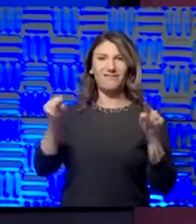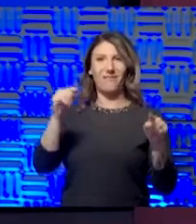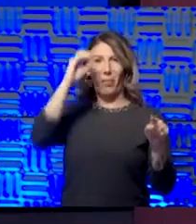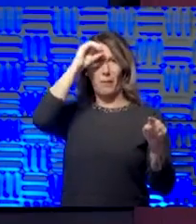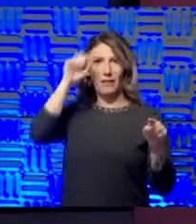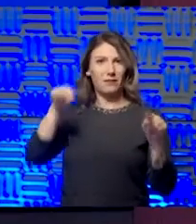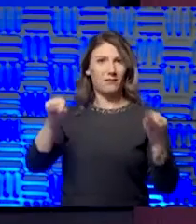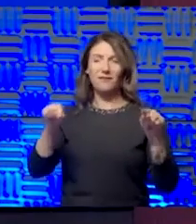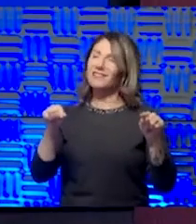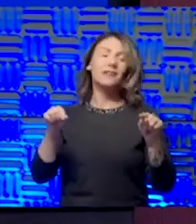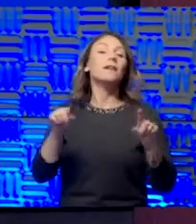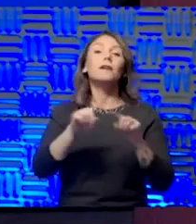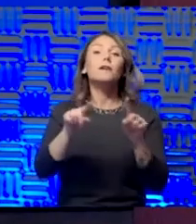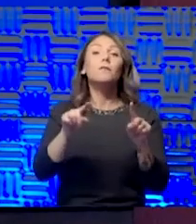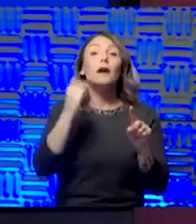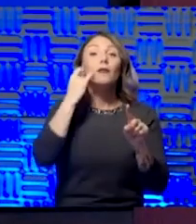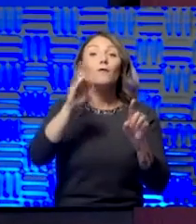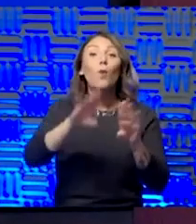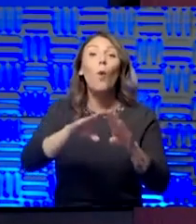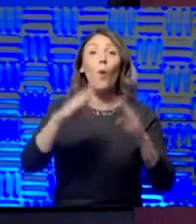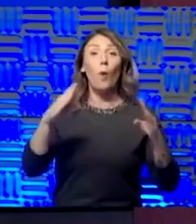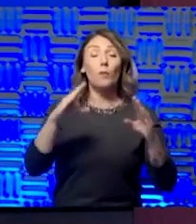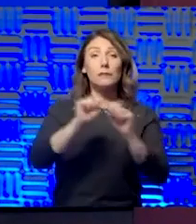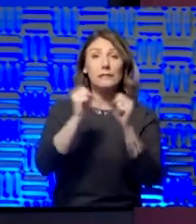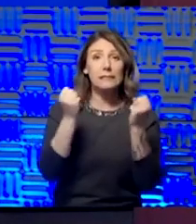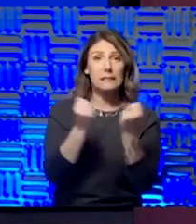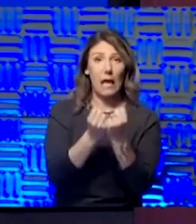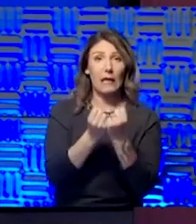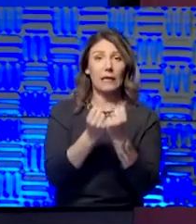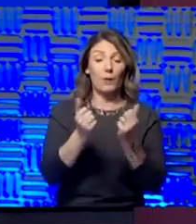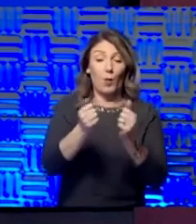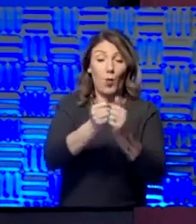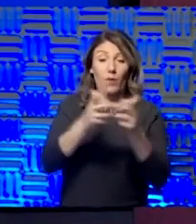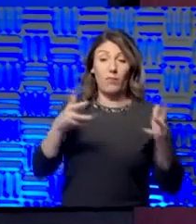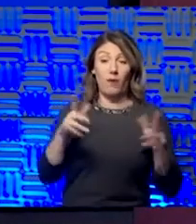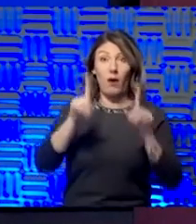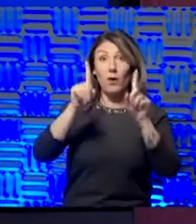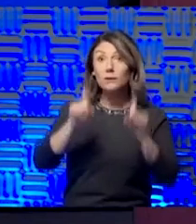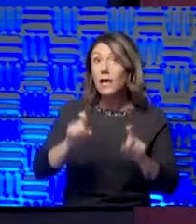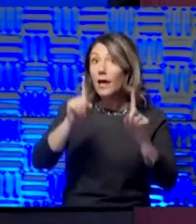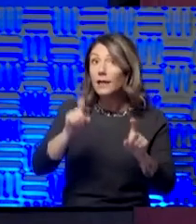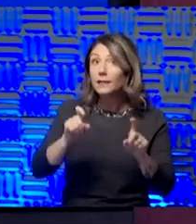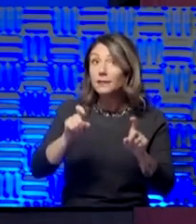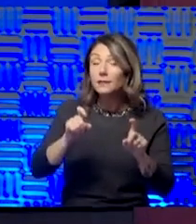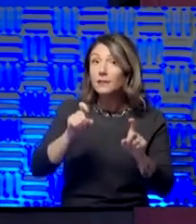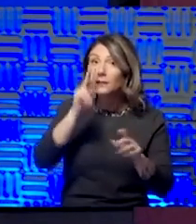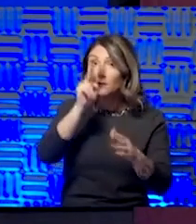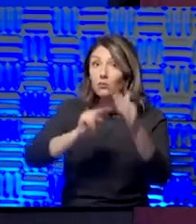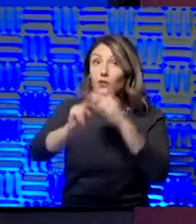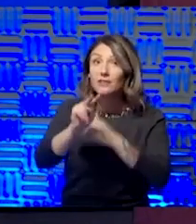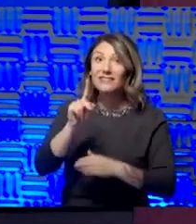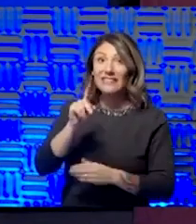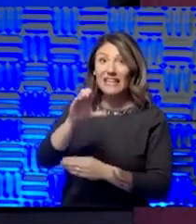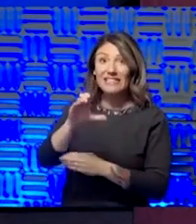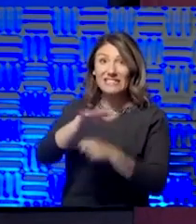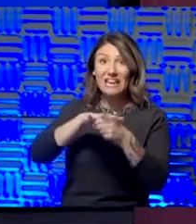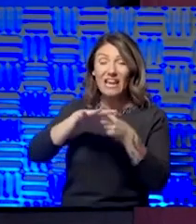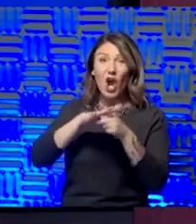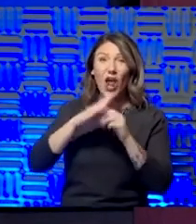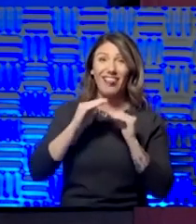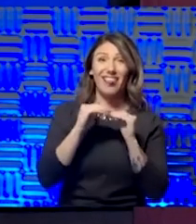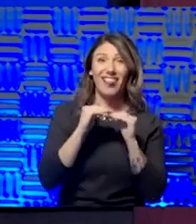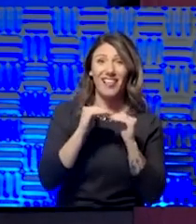can say is that if you open up society without testing, it is predicted in the Kansas City area that at